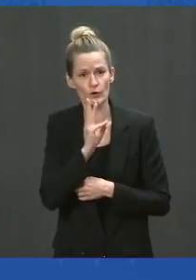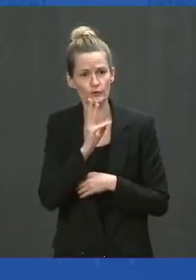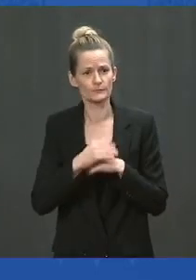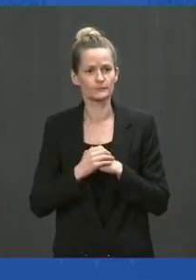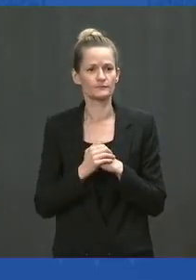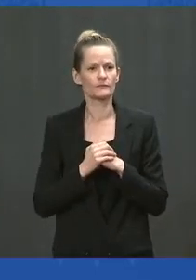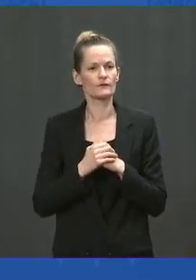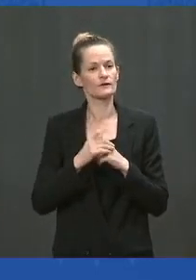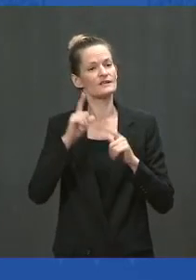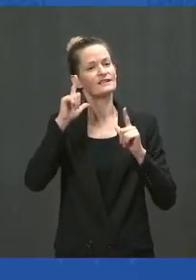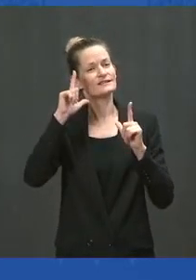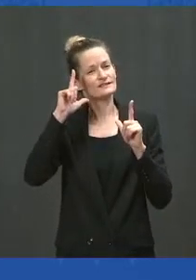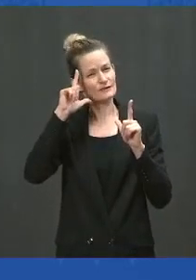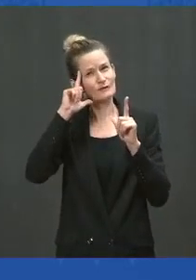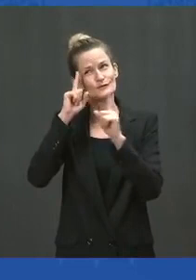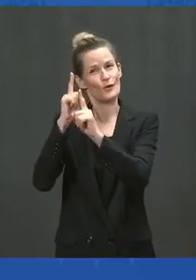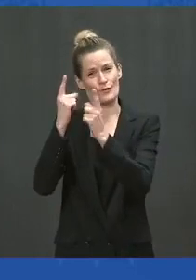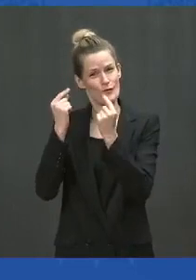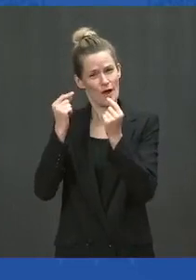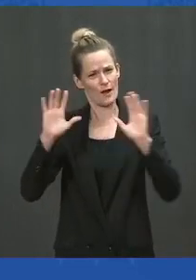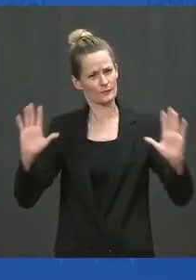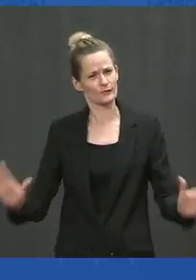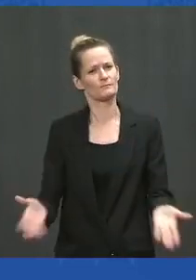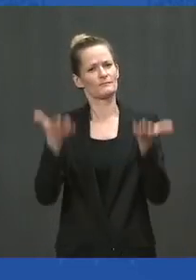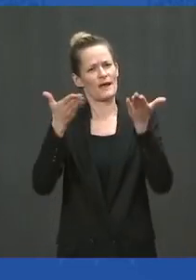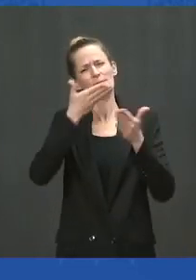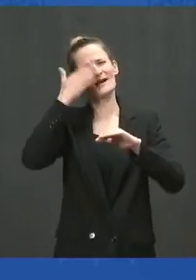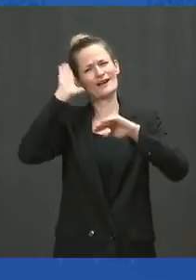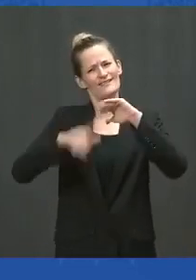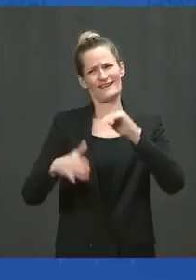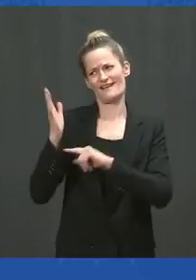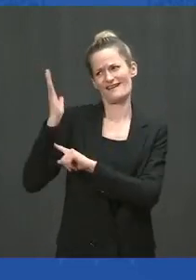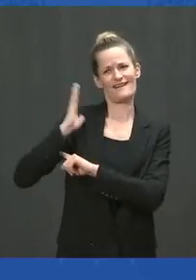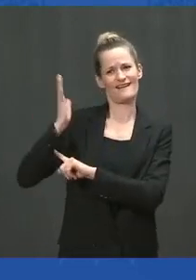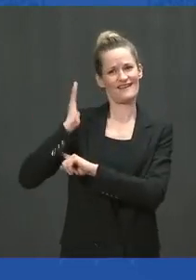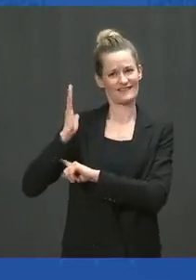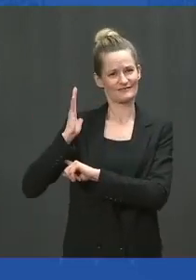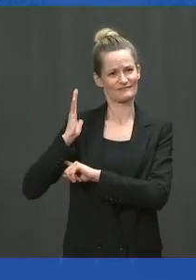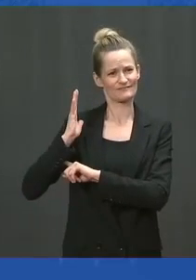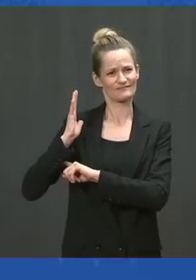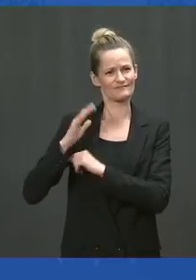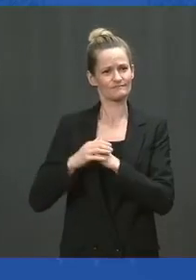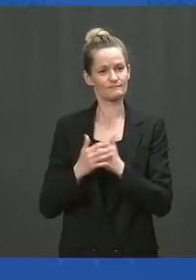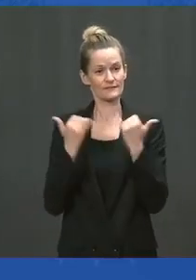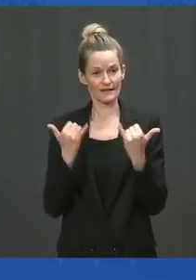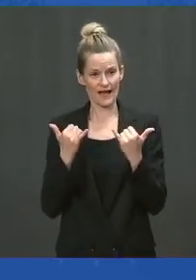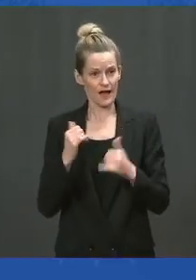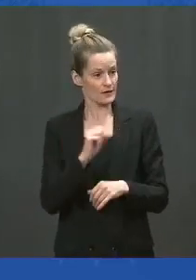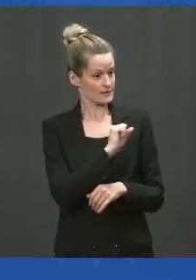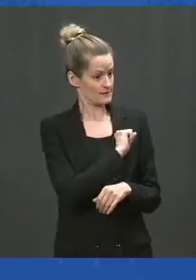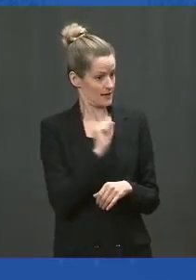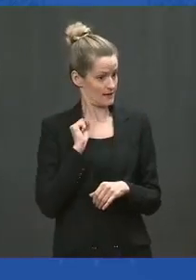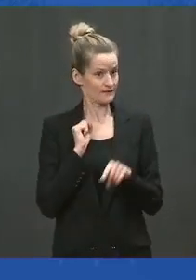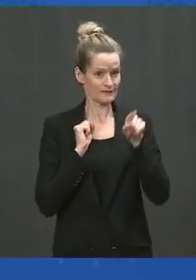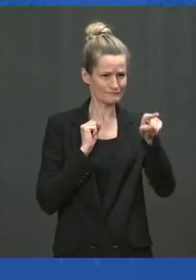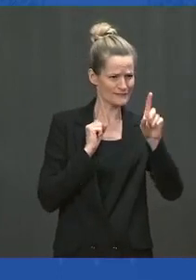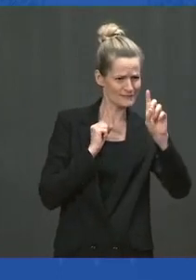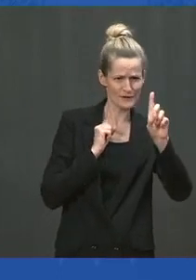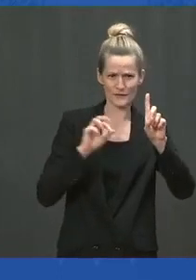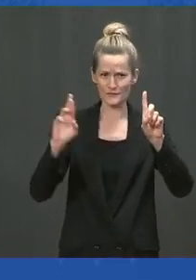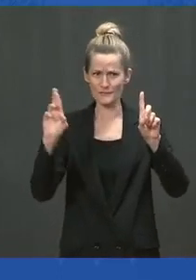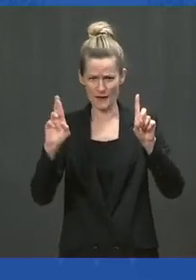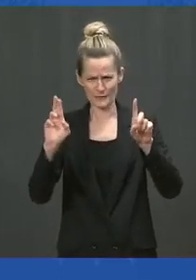hit. I want to thank the bipartisan group of senators for working together and the committee chairs for raising